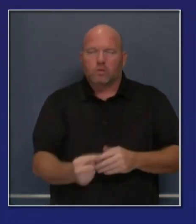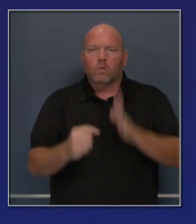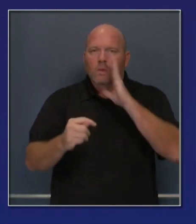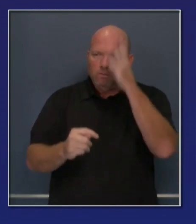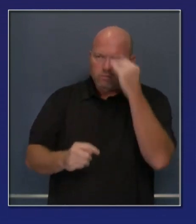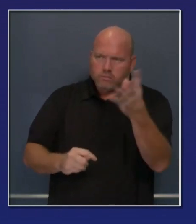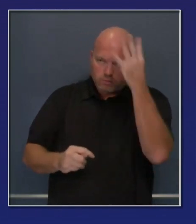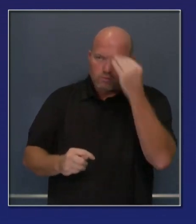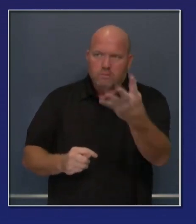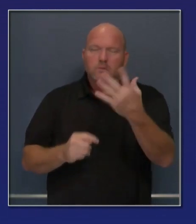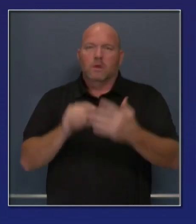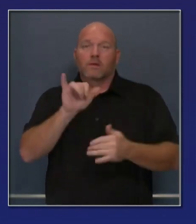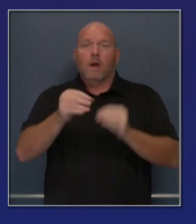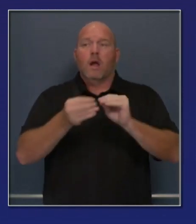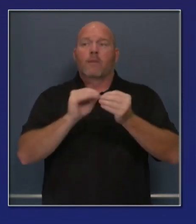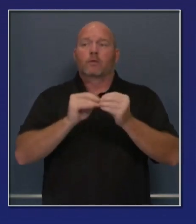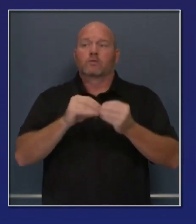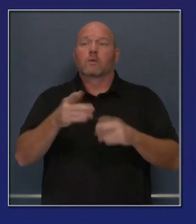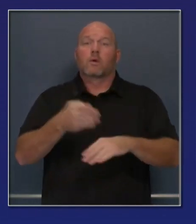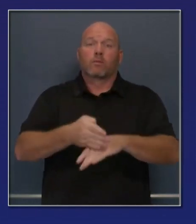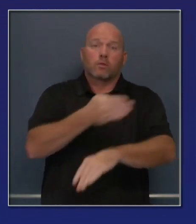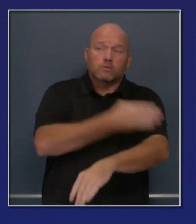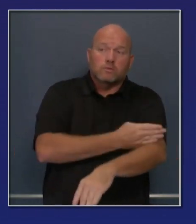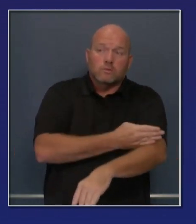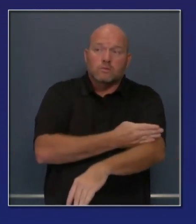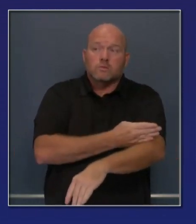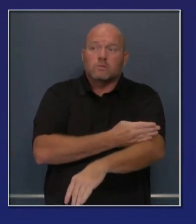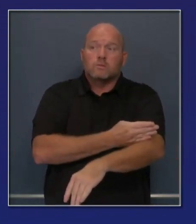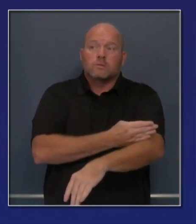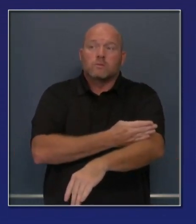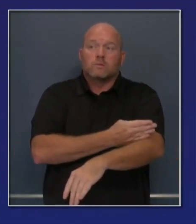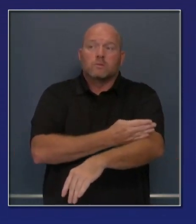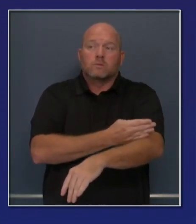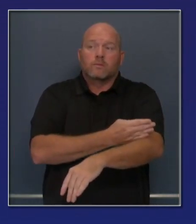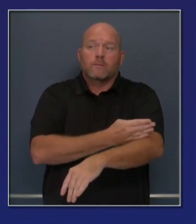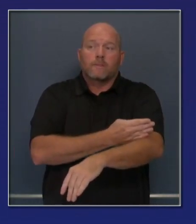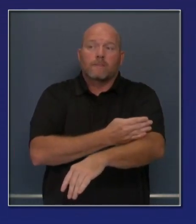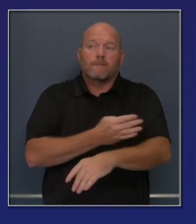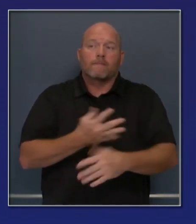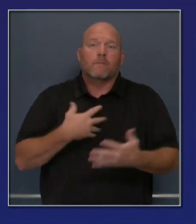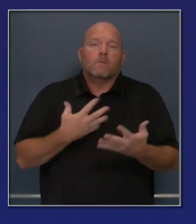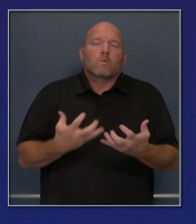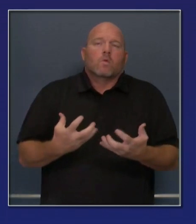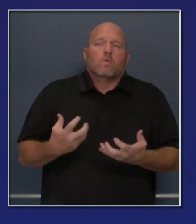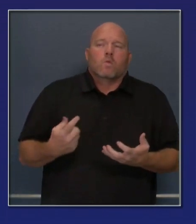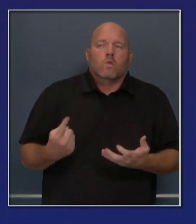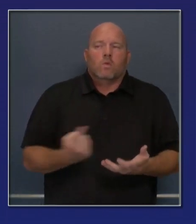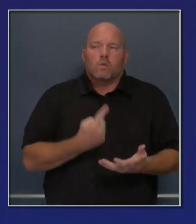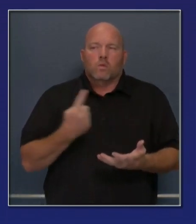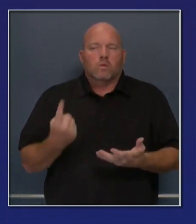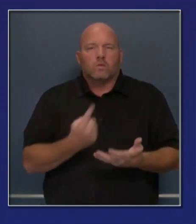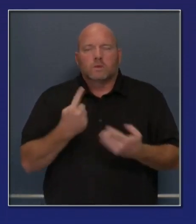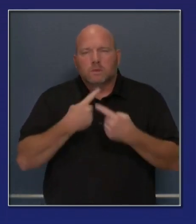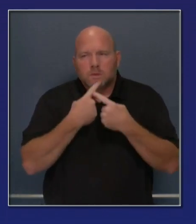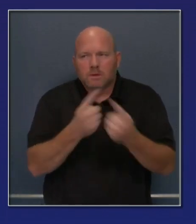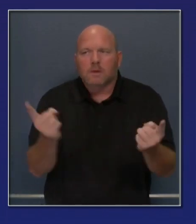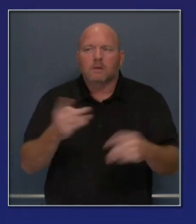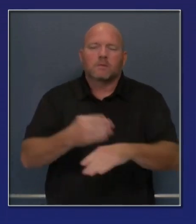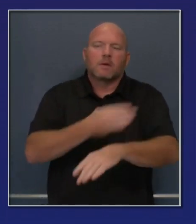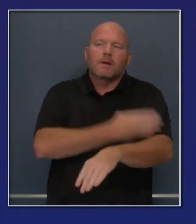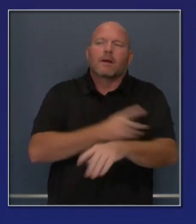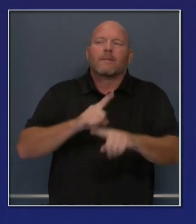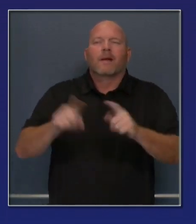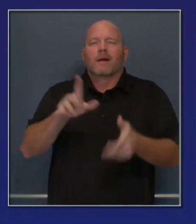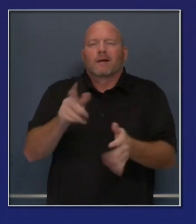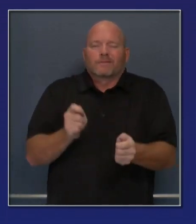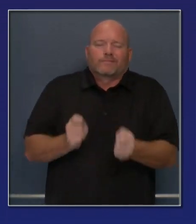numbers. Progress, I want always to lean in, but they're always adjusting those numbers from the